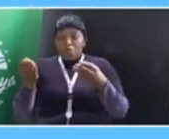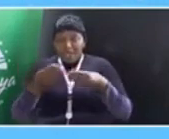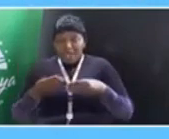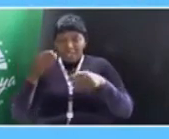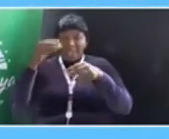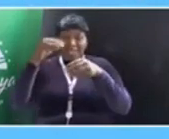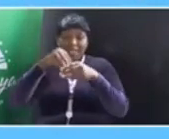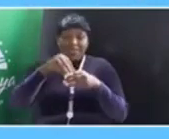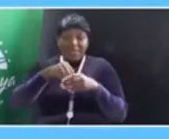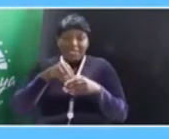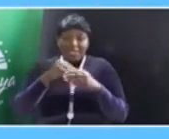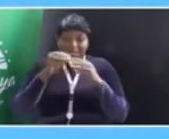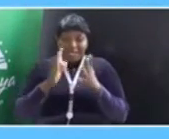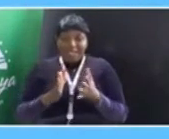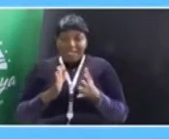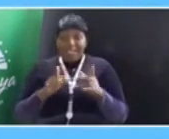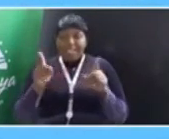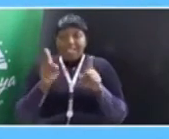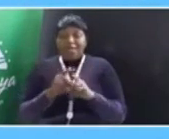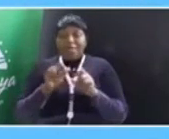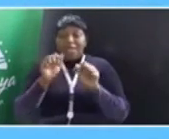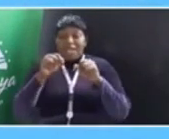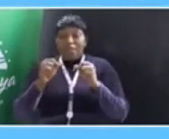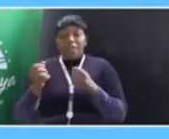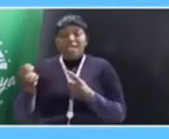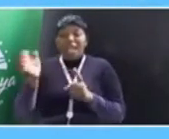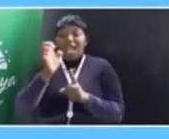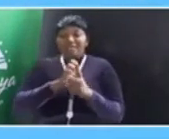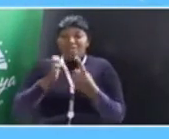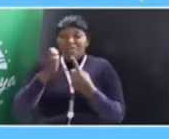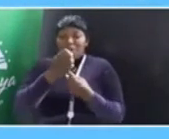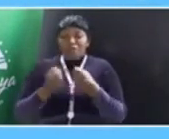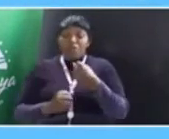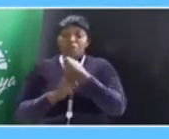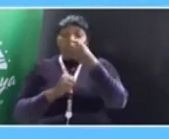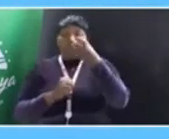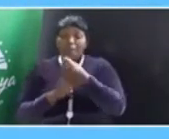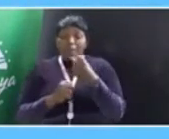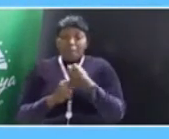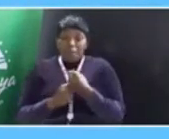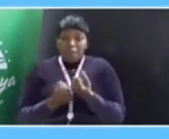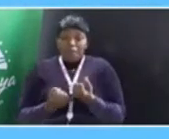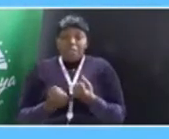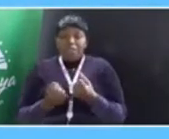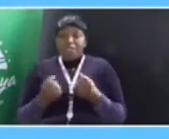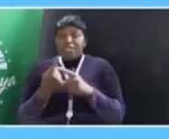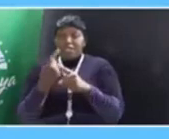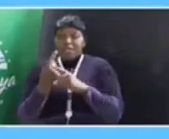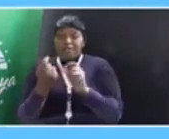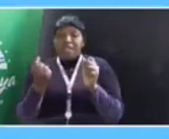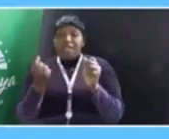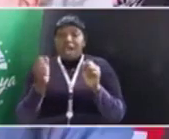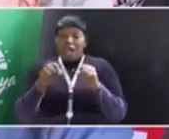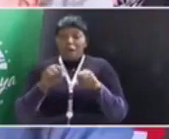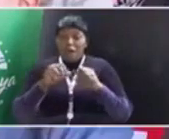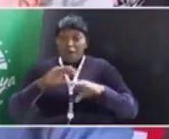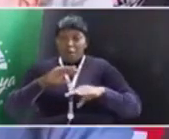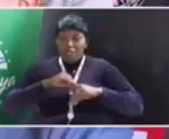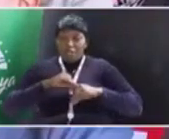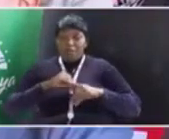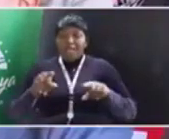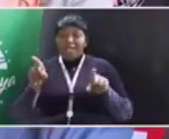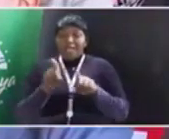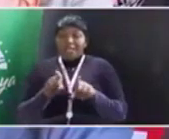offering incentives and enabling environment to support private investment in diverse accommodations, from luxury